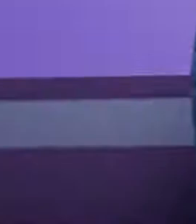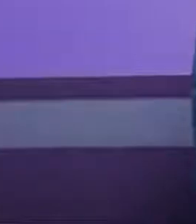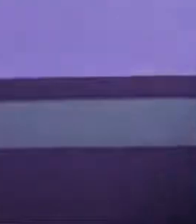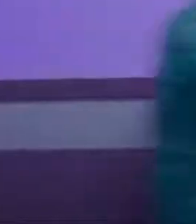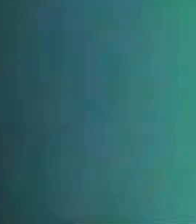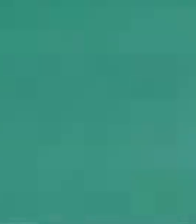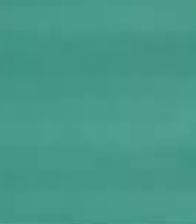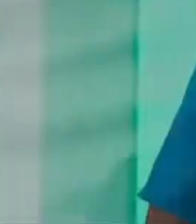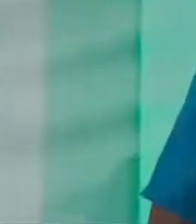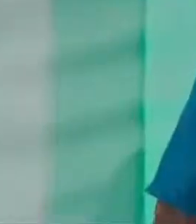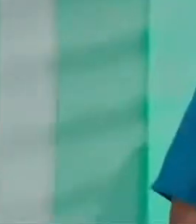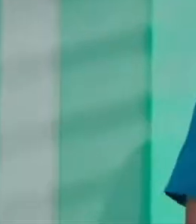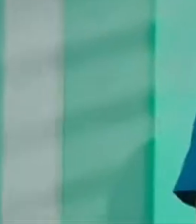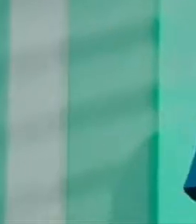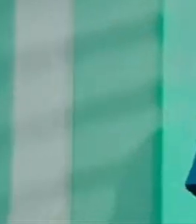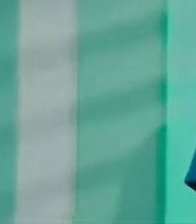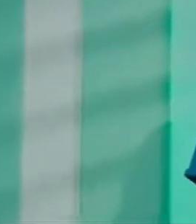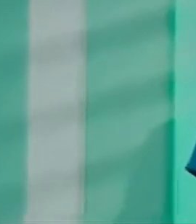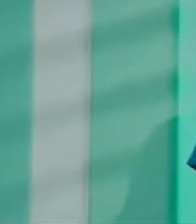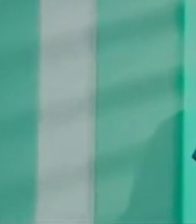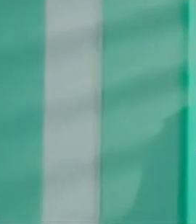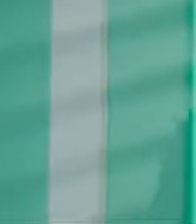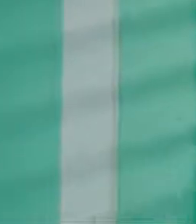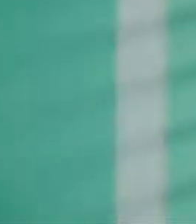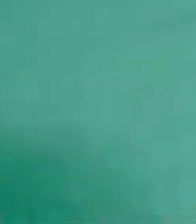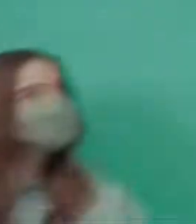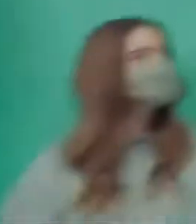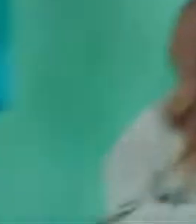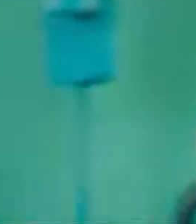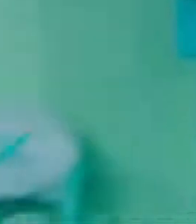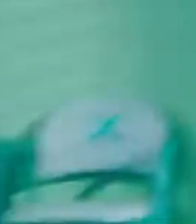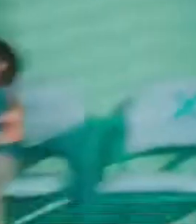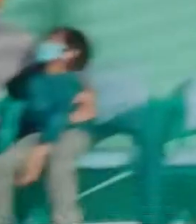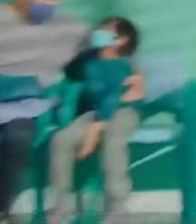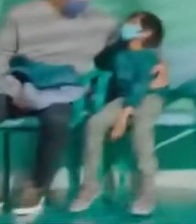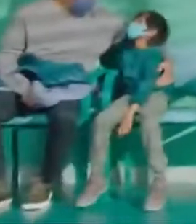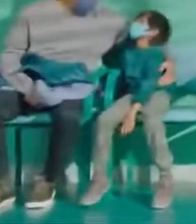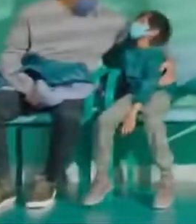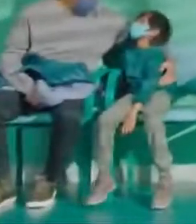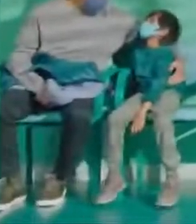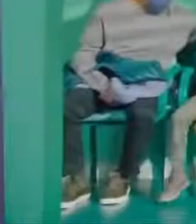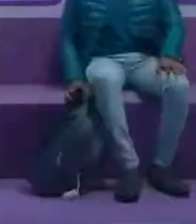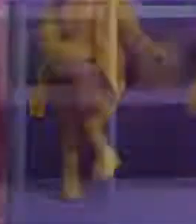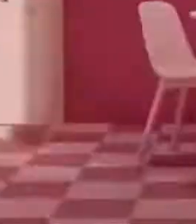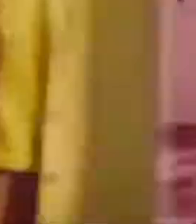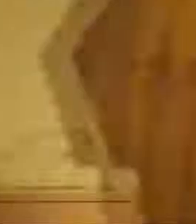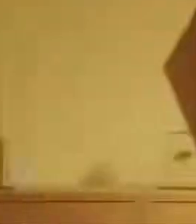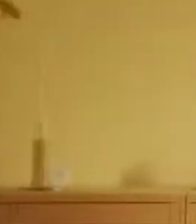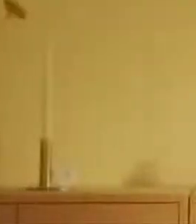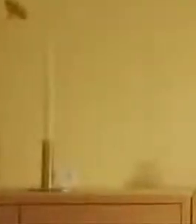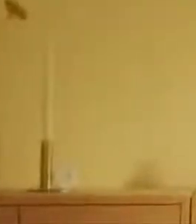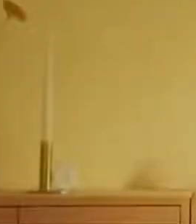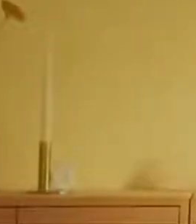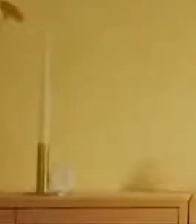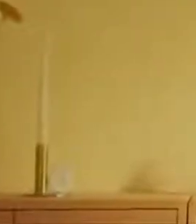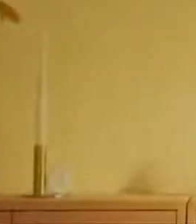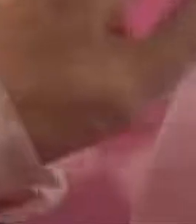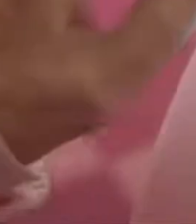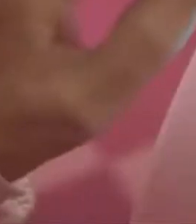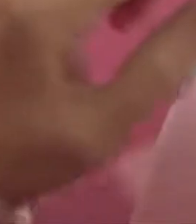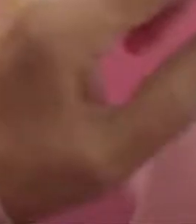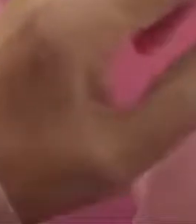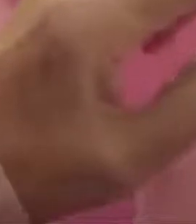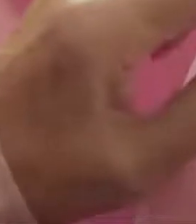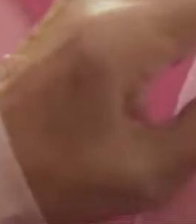a frontline worker. So if Paul infected Jan, Jan could infect Mo, who could infect a lot of people. But wait, they all have the COVID